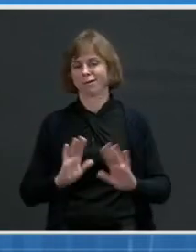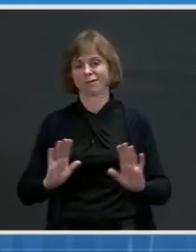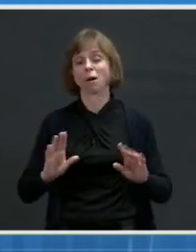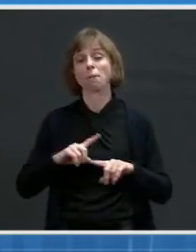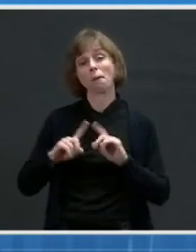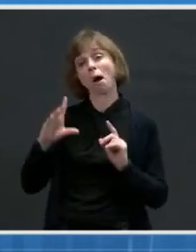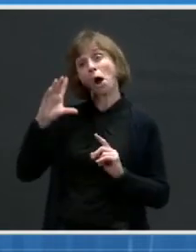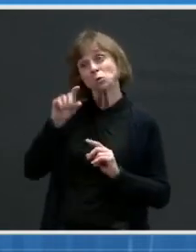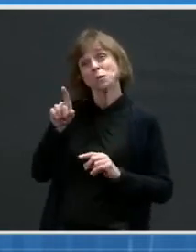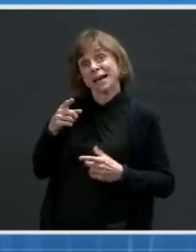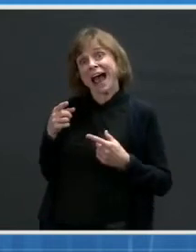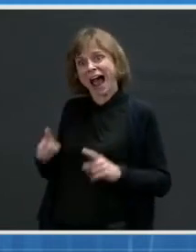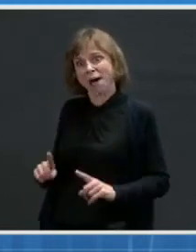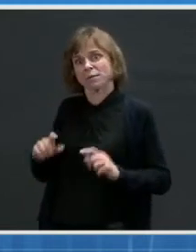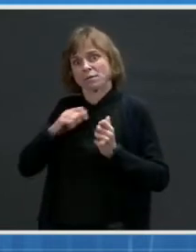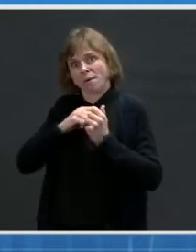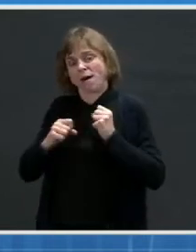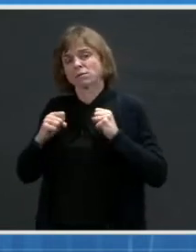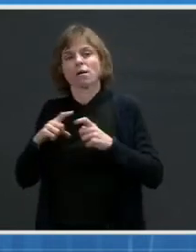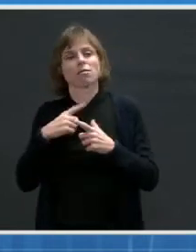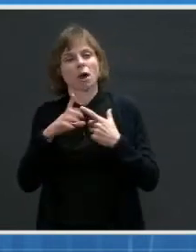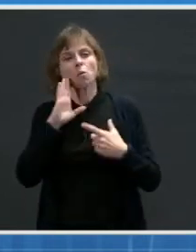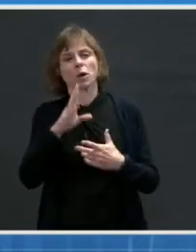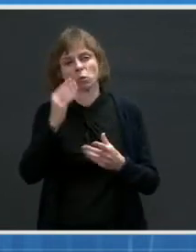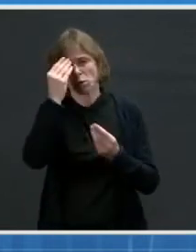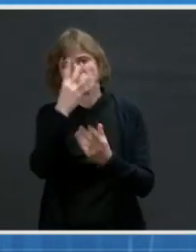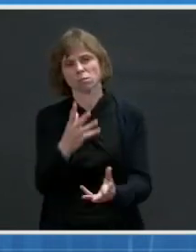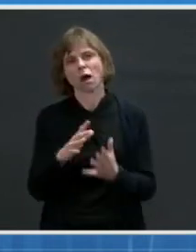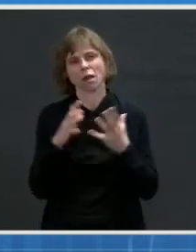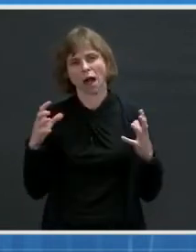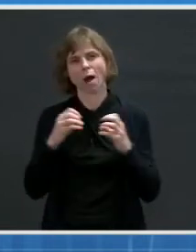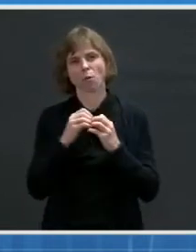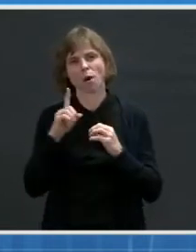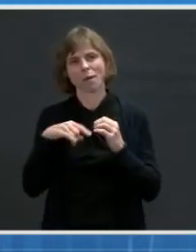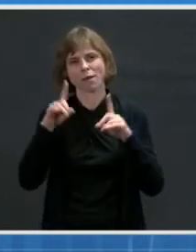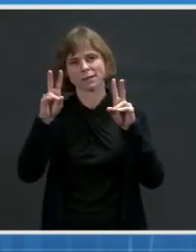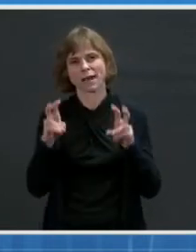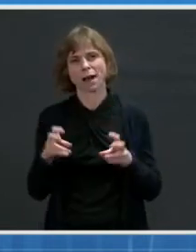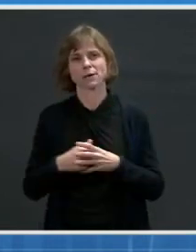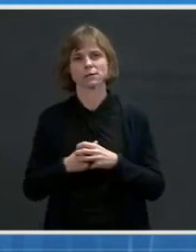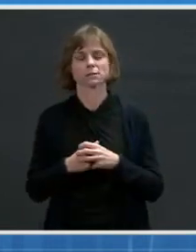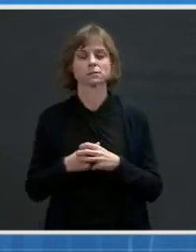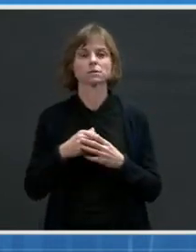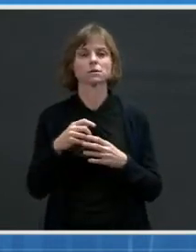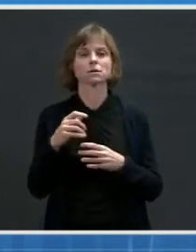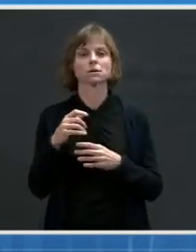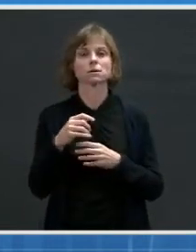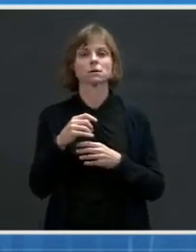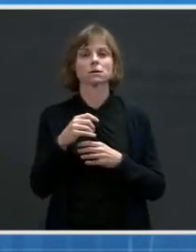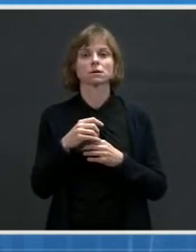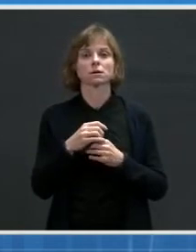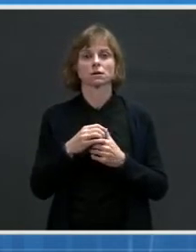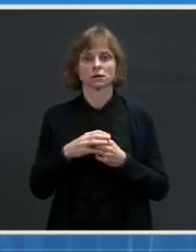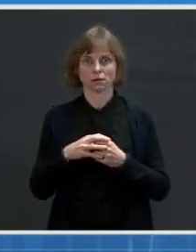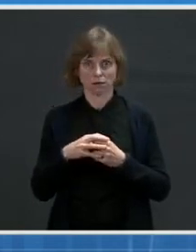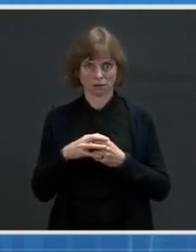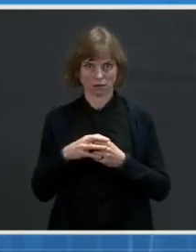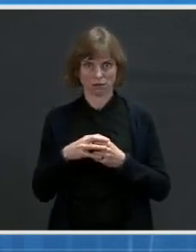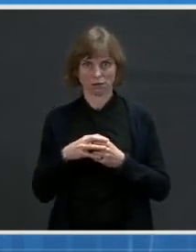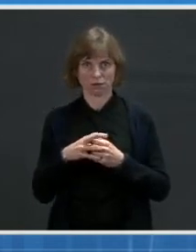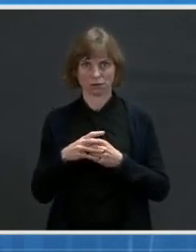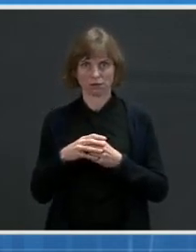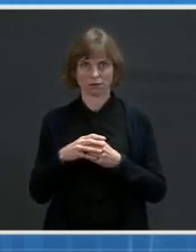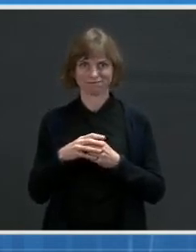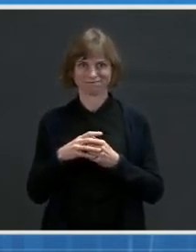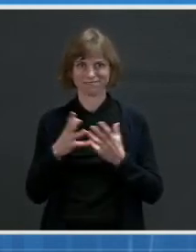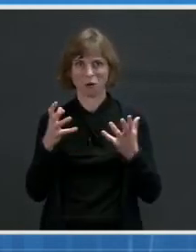commit to you, you'll be hearing a lot more about all of those topics. I want to take the opportunity again to thank